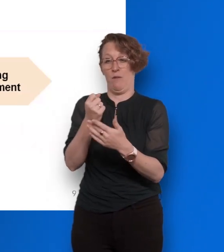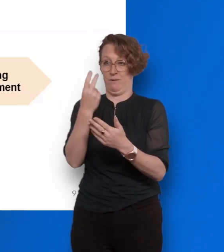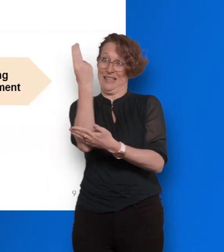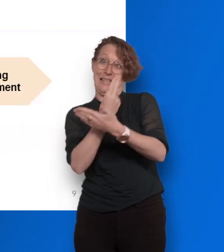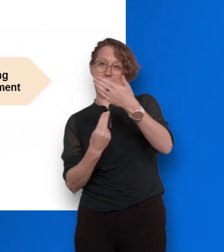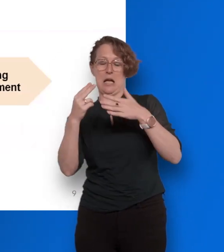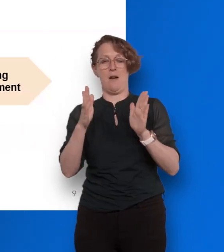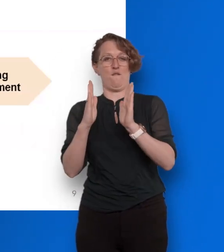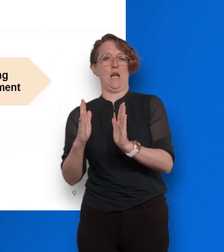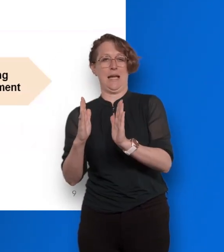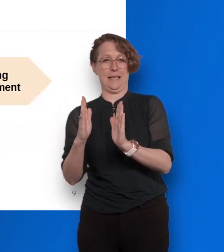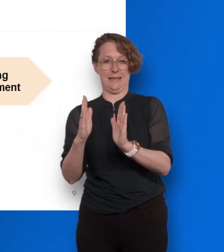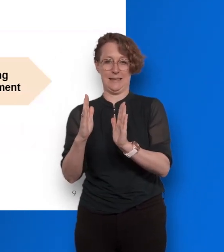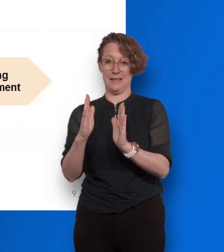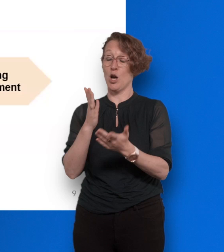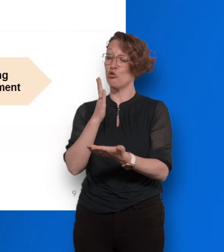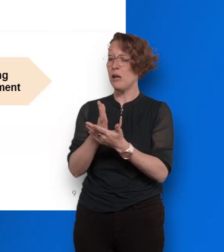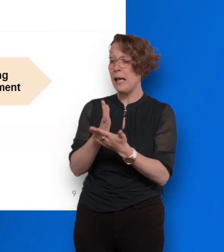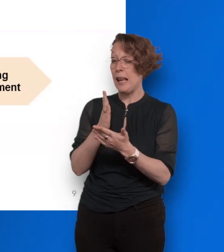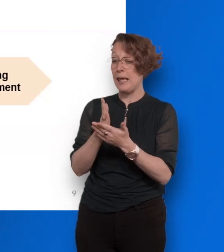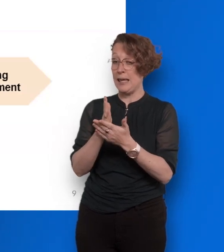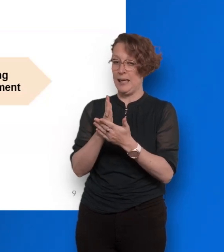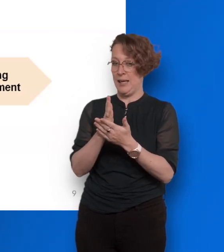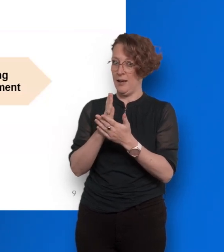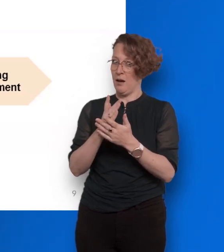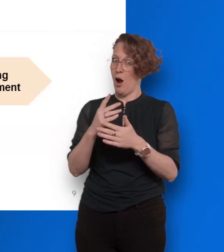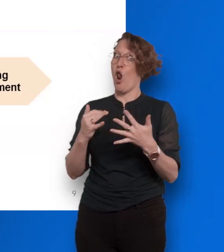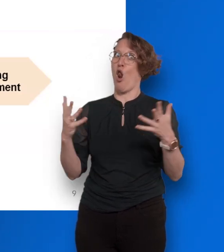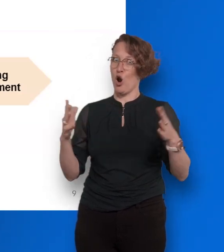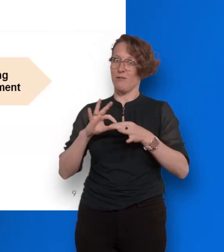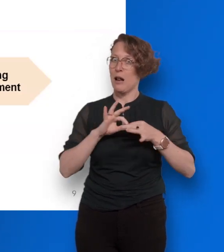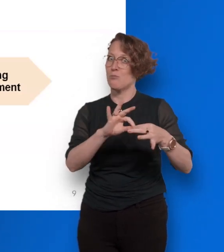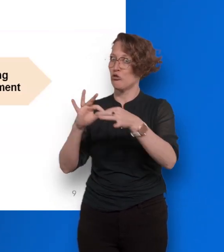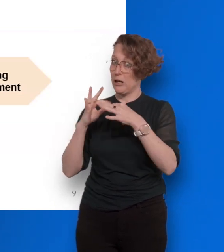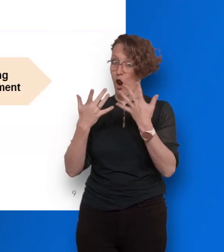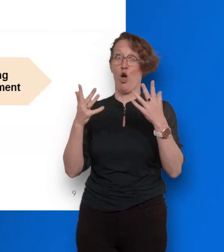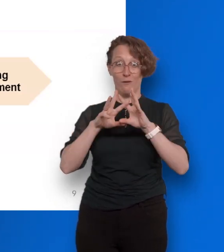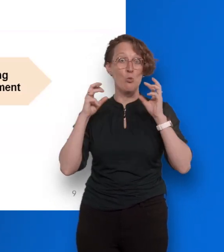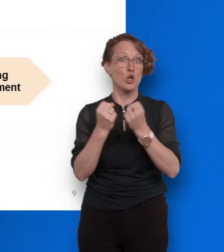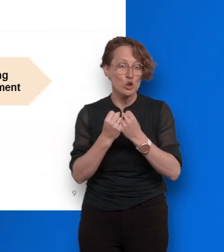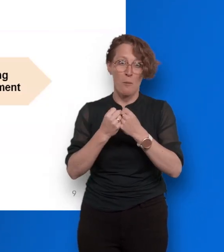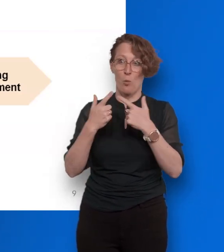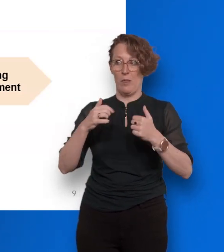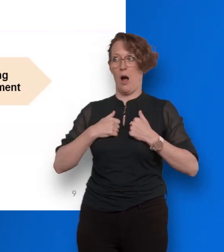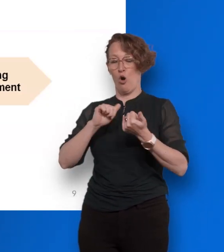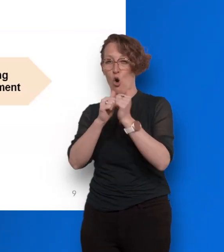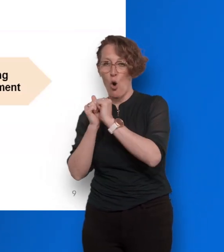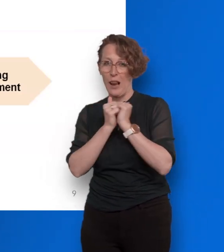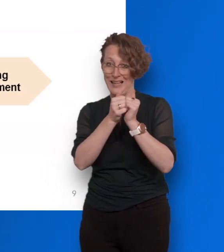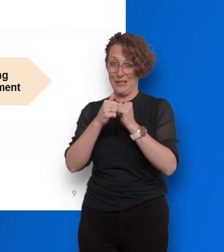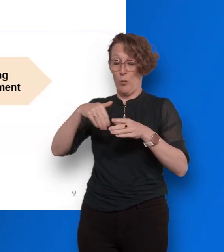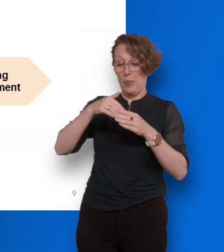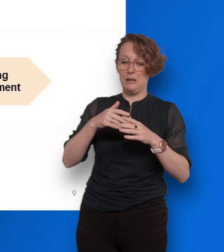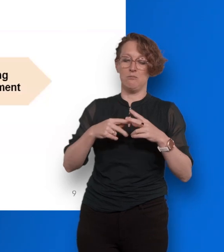design phase of this work, which will involve a lot of collaborating and workshopping with our colleagues